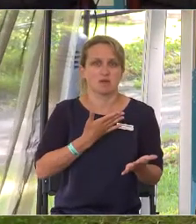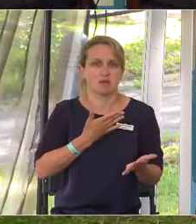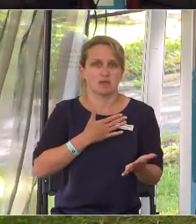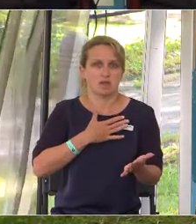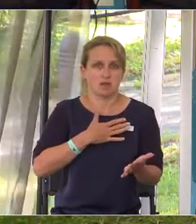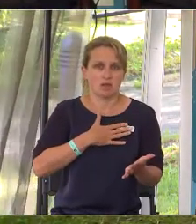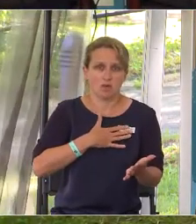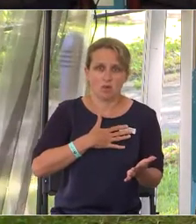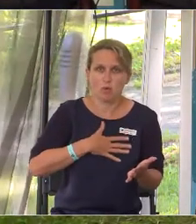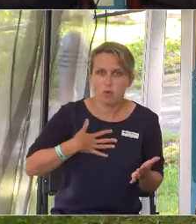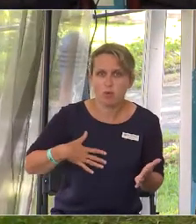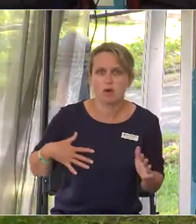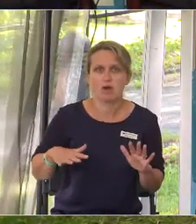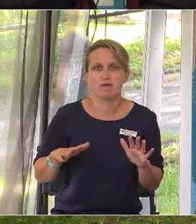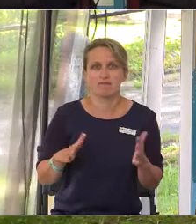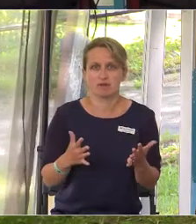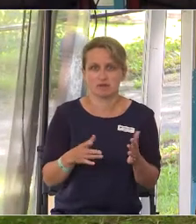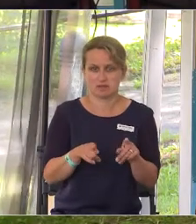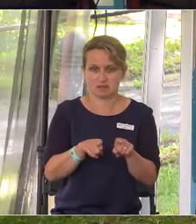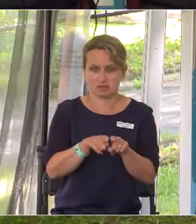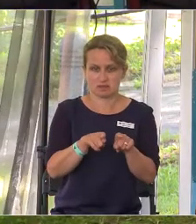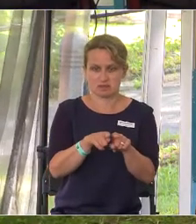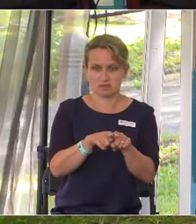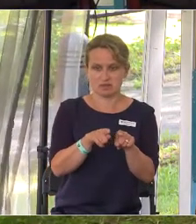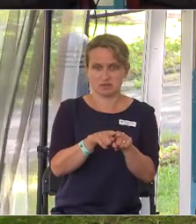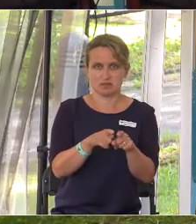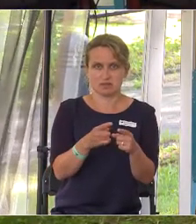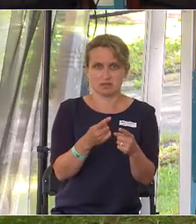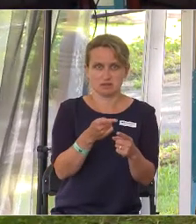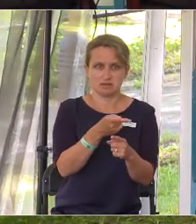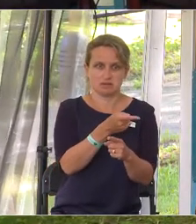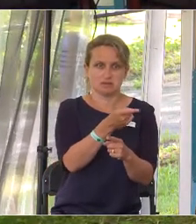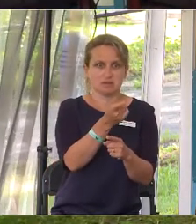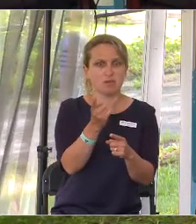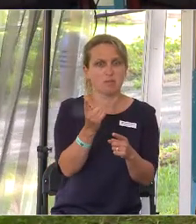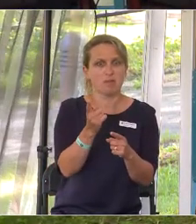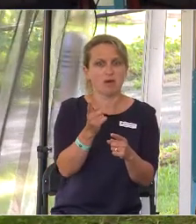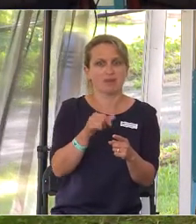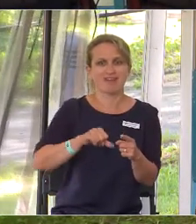Hate speech also threatens free speech, and they are not like,